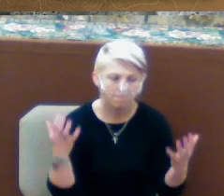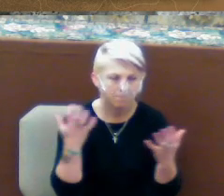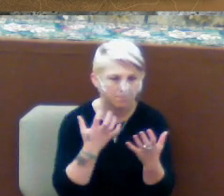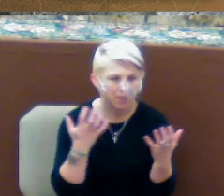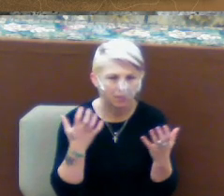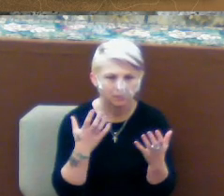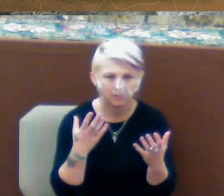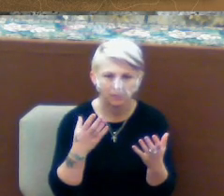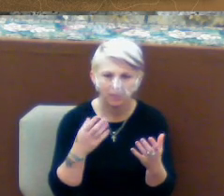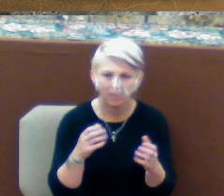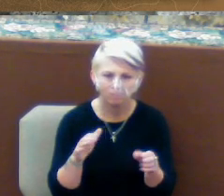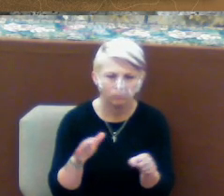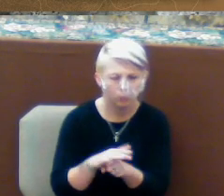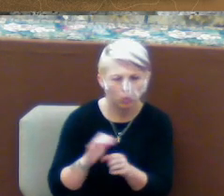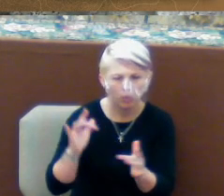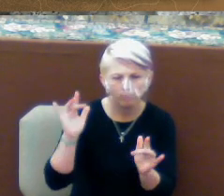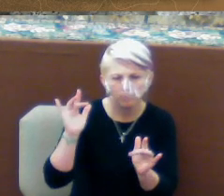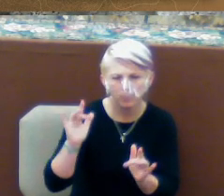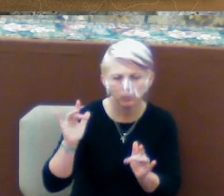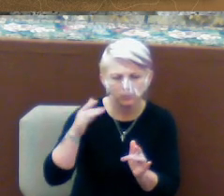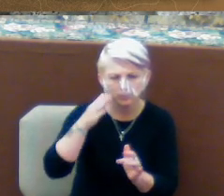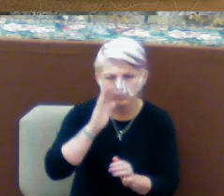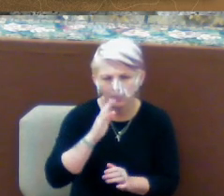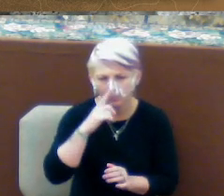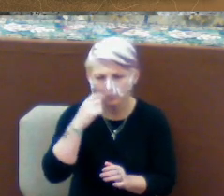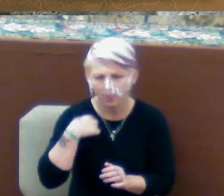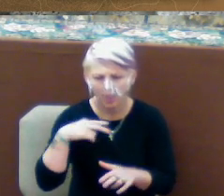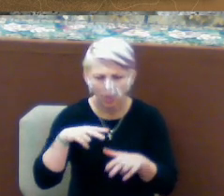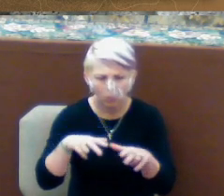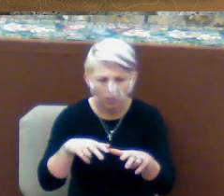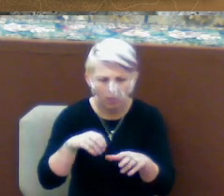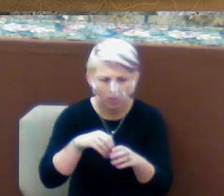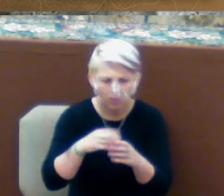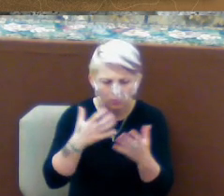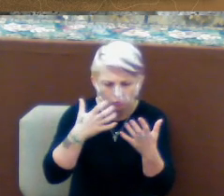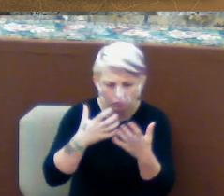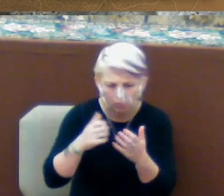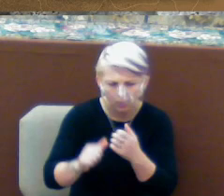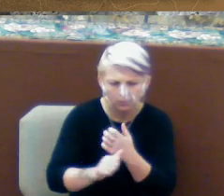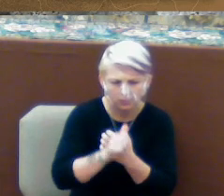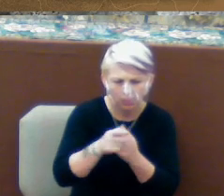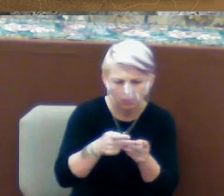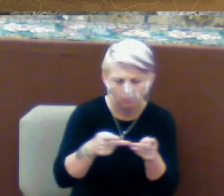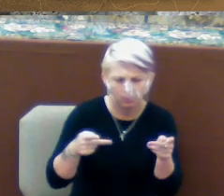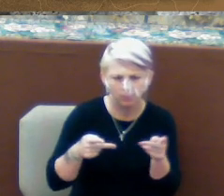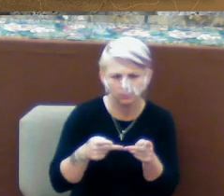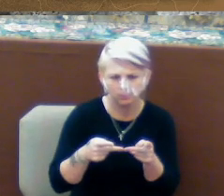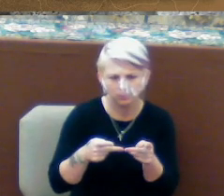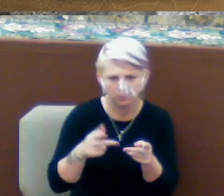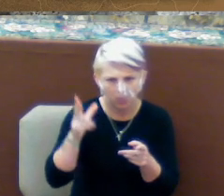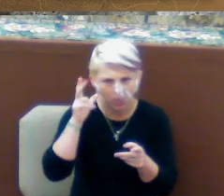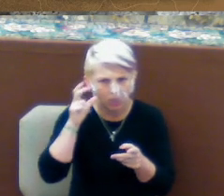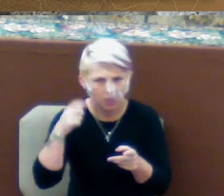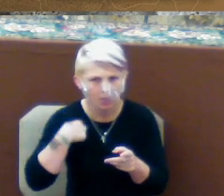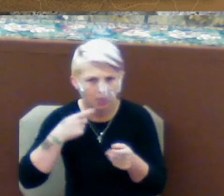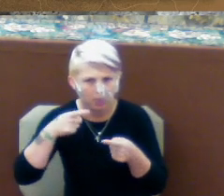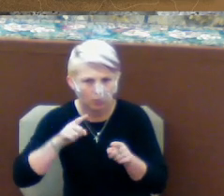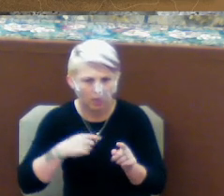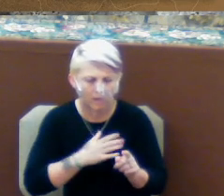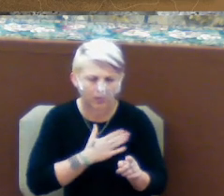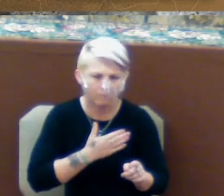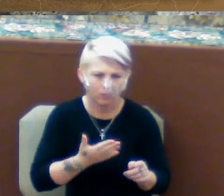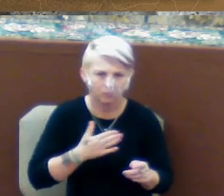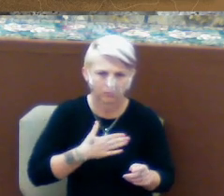Magnificent and merciful God, because I walk into dark and dangerous places, hear me as I confess